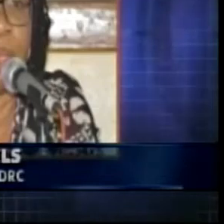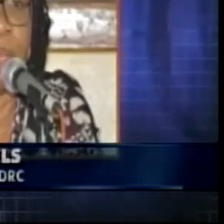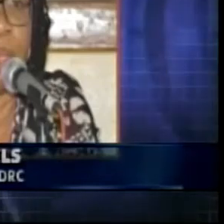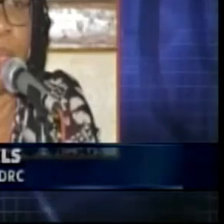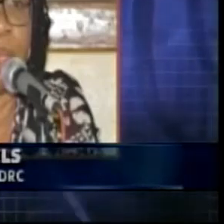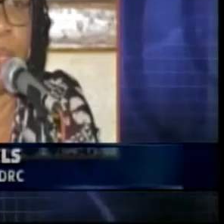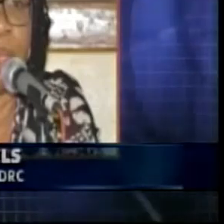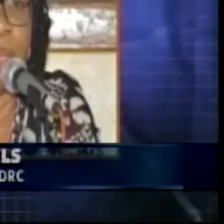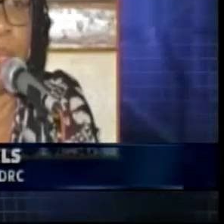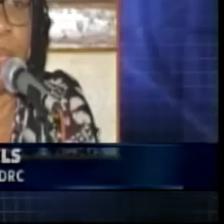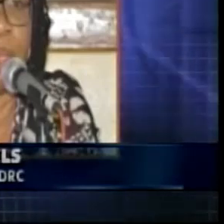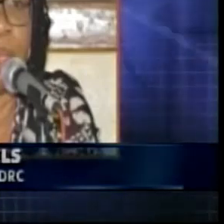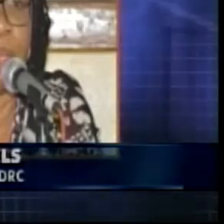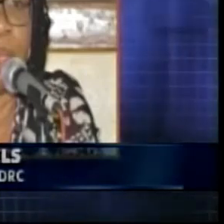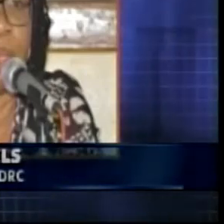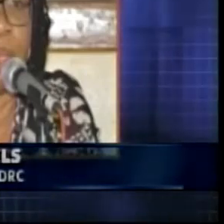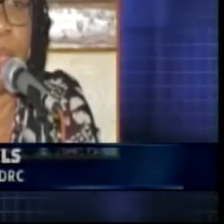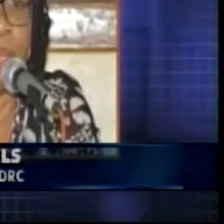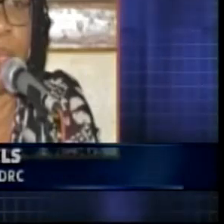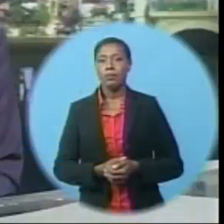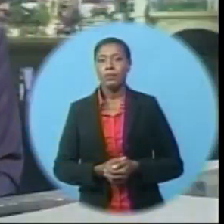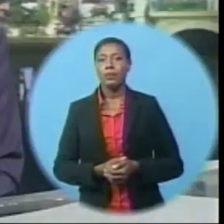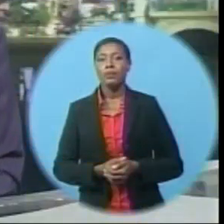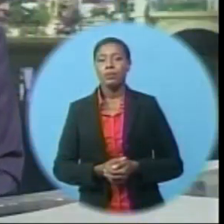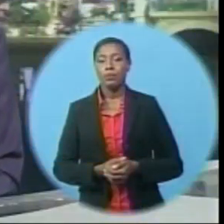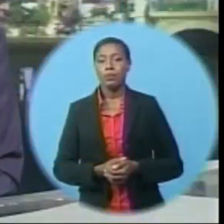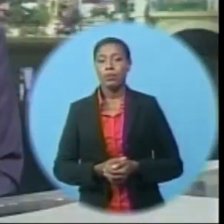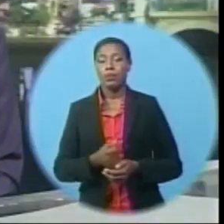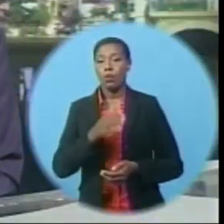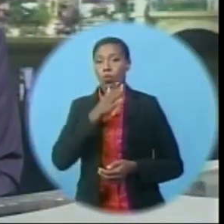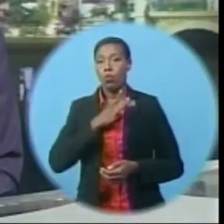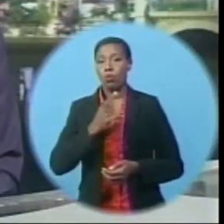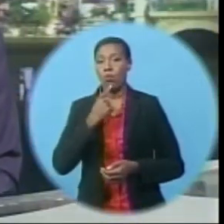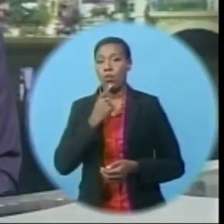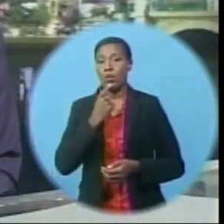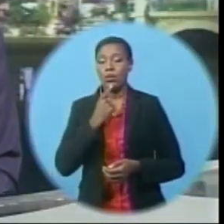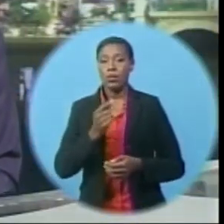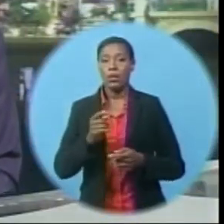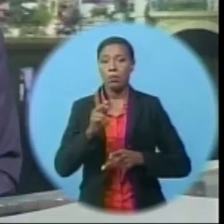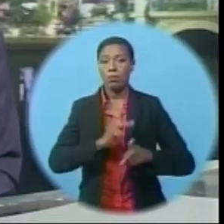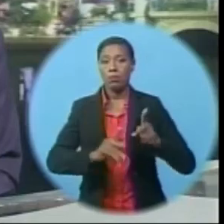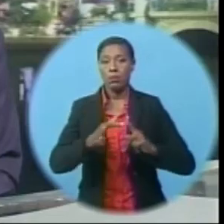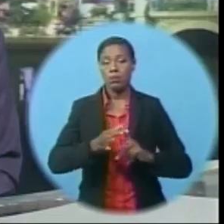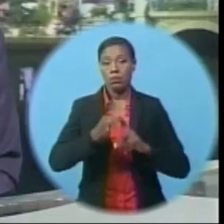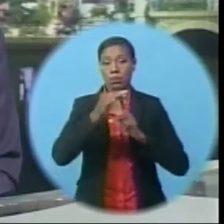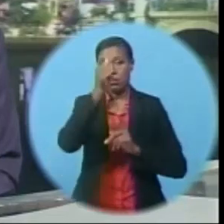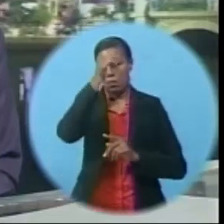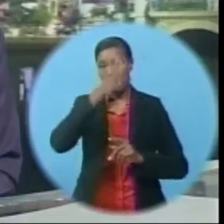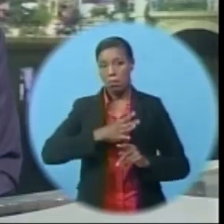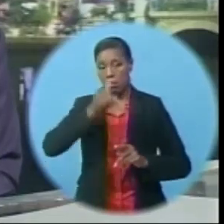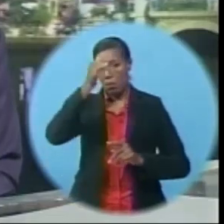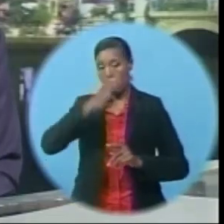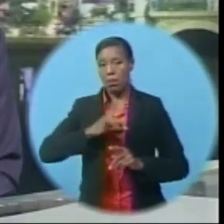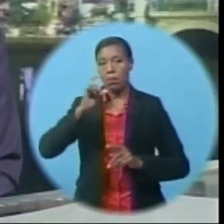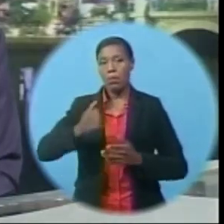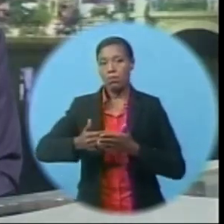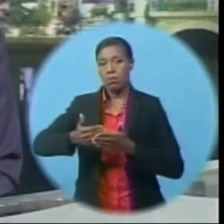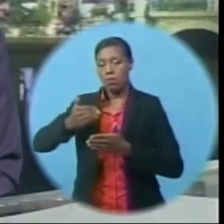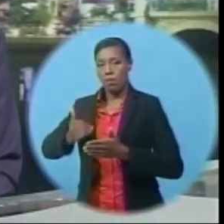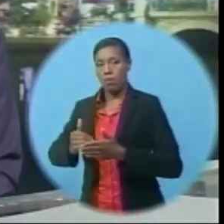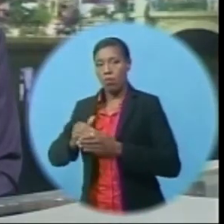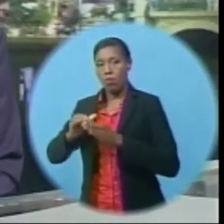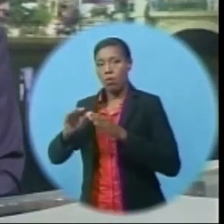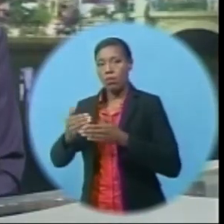the areas of concern. Dr. Samuels says people, especially men, must be proactive with